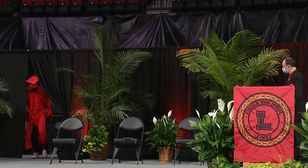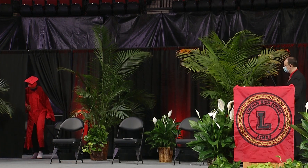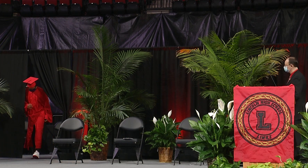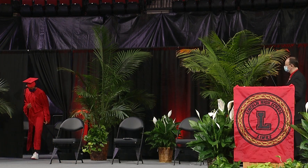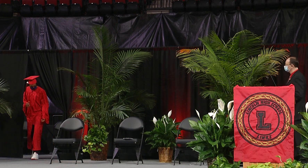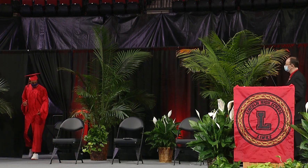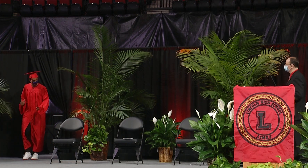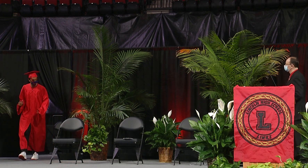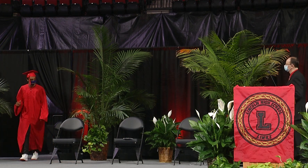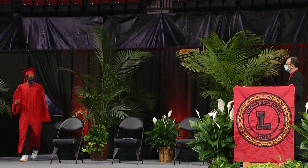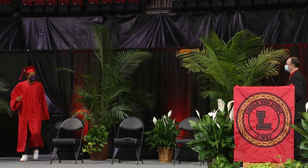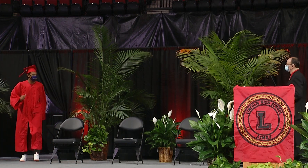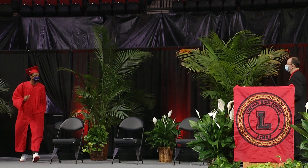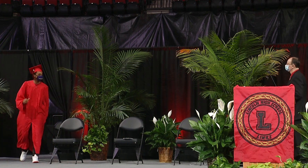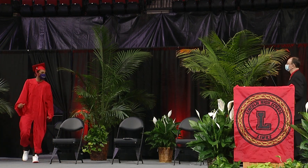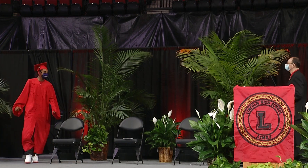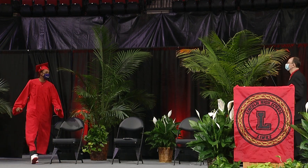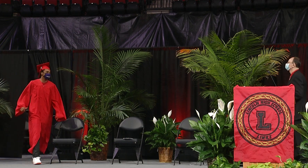Simon Perkins.